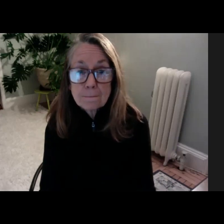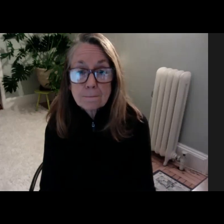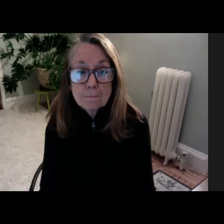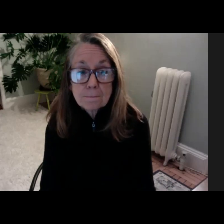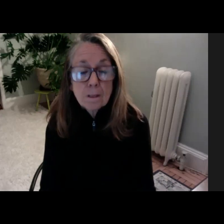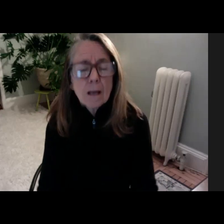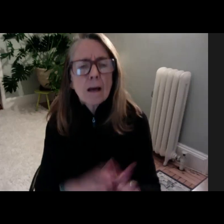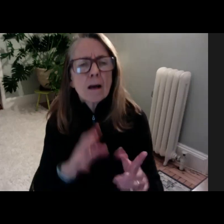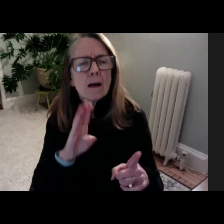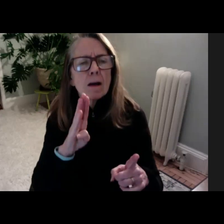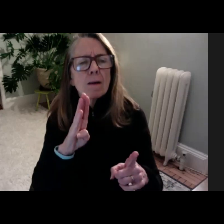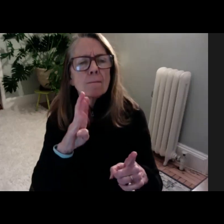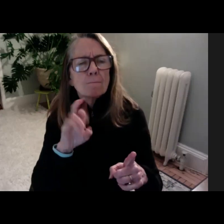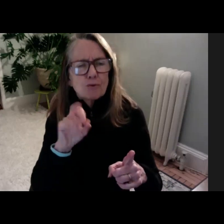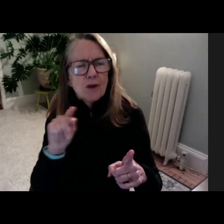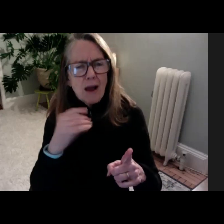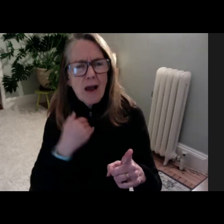I do have one question.